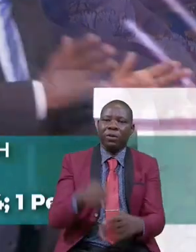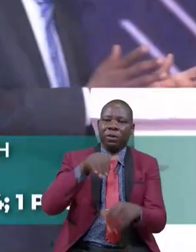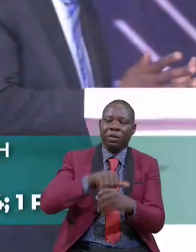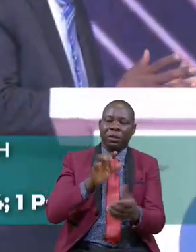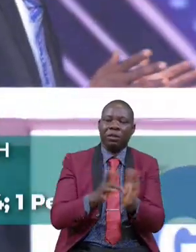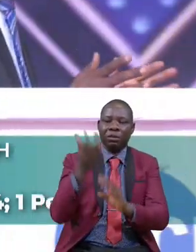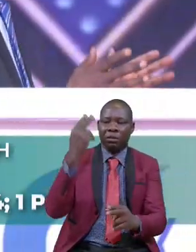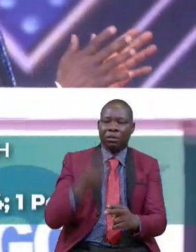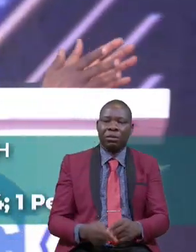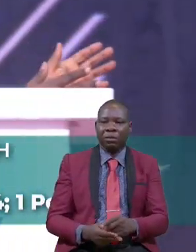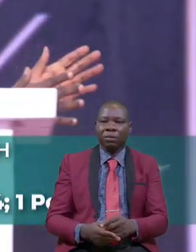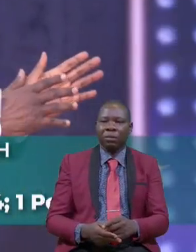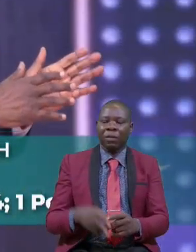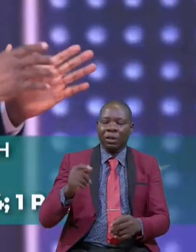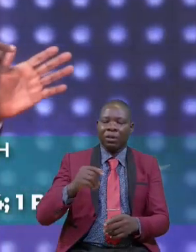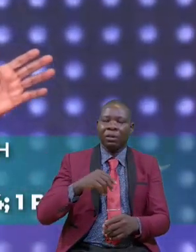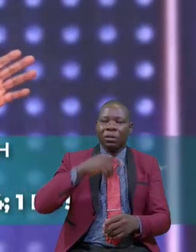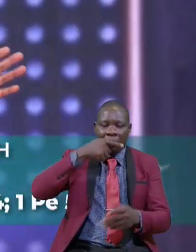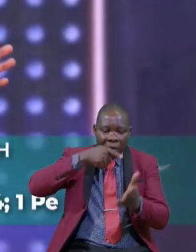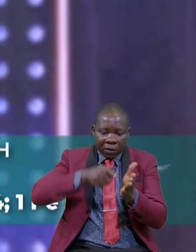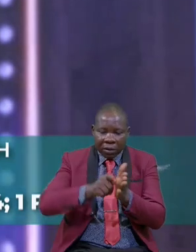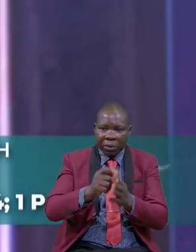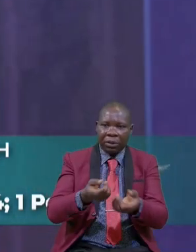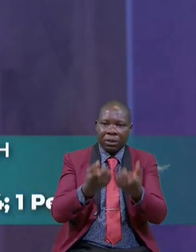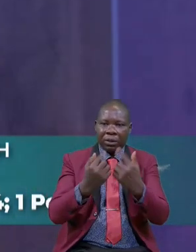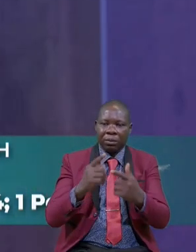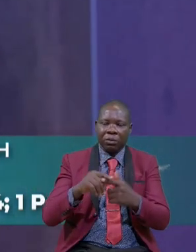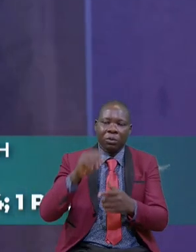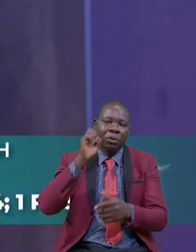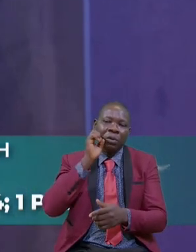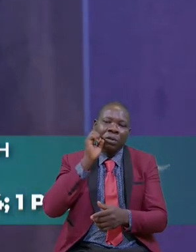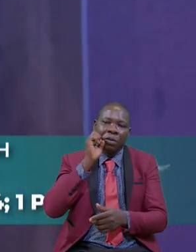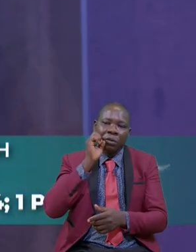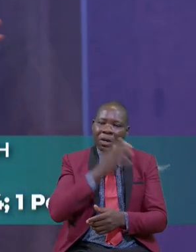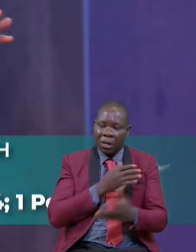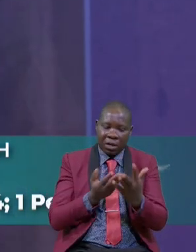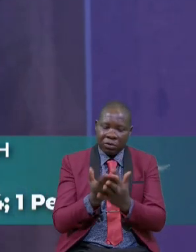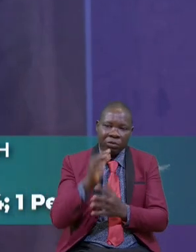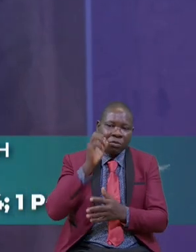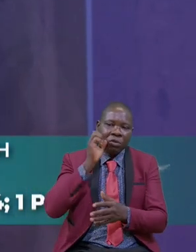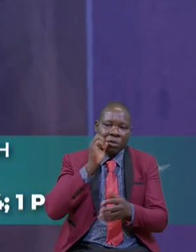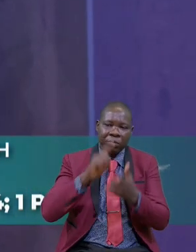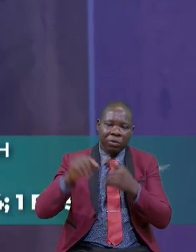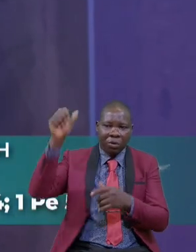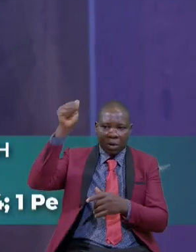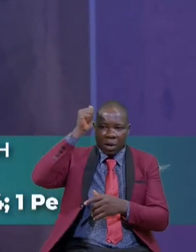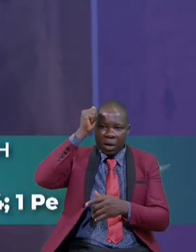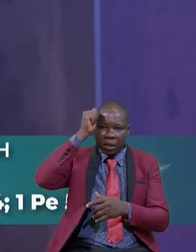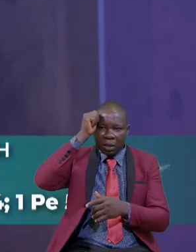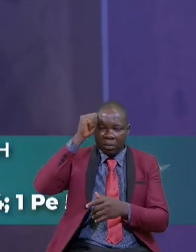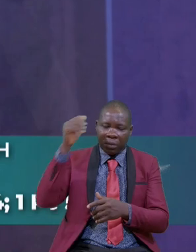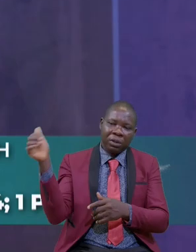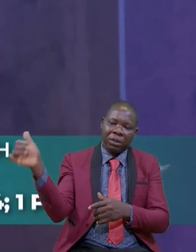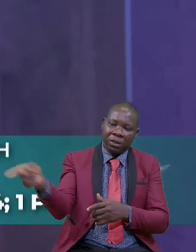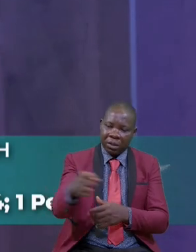serpent came to Eve, and through Eve to Adam, he fell. Il est tombé. He